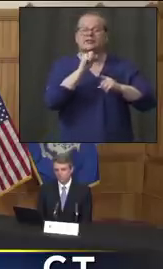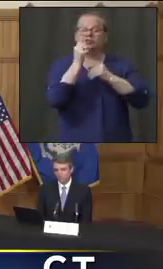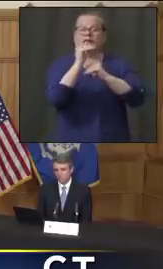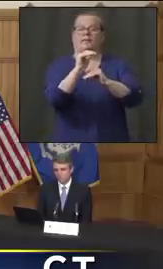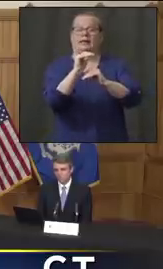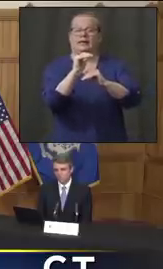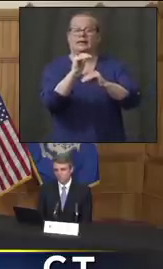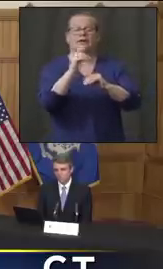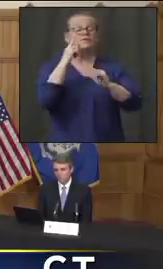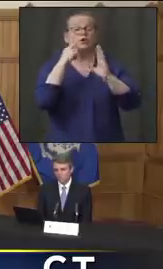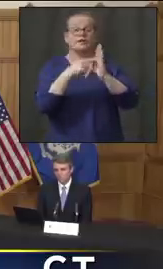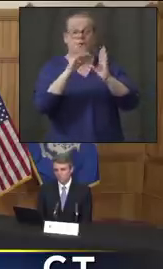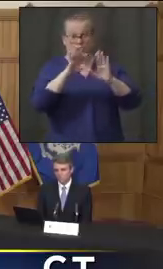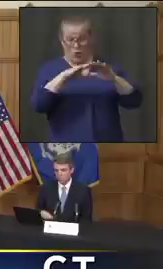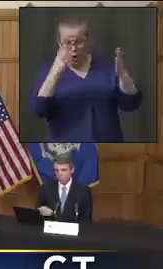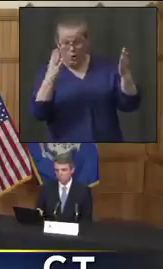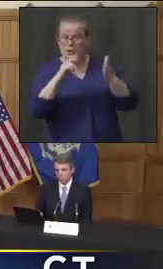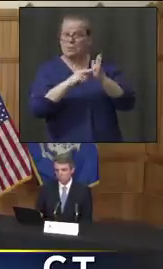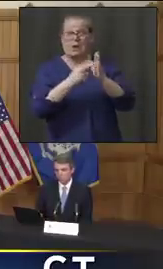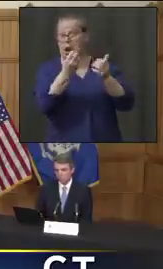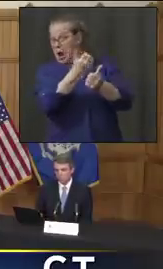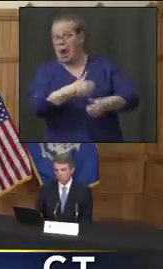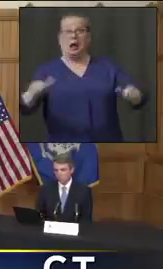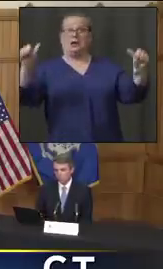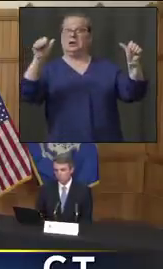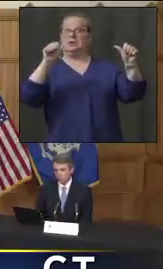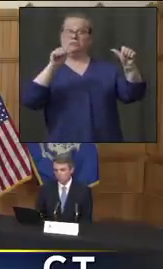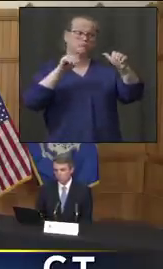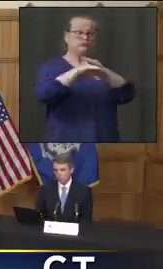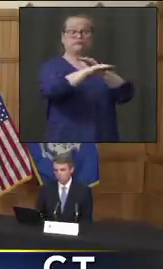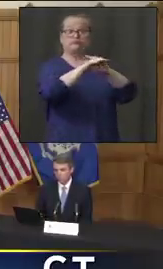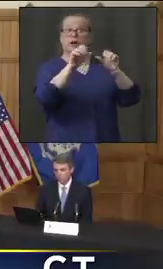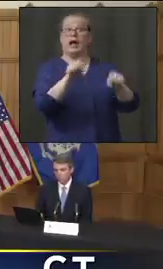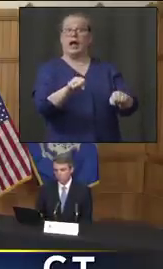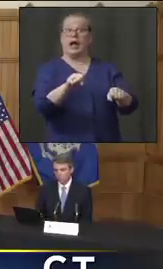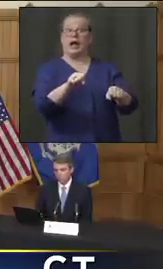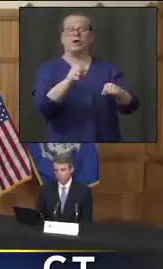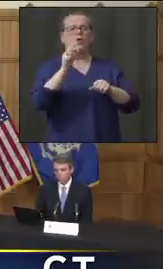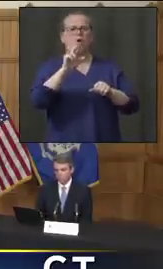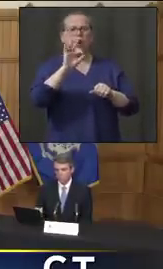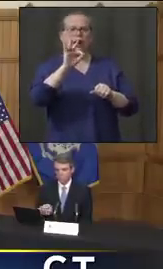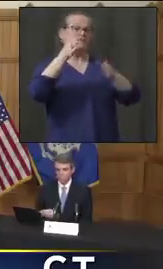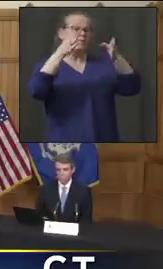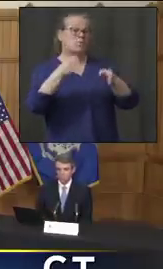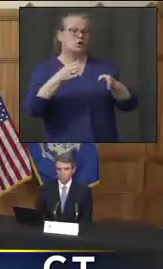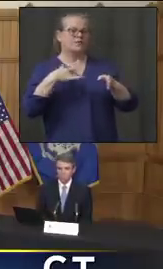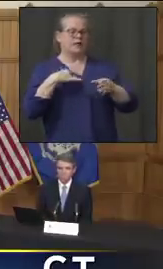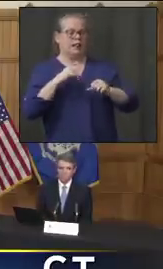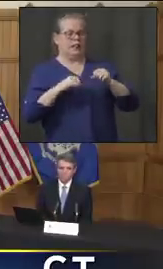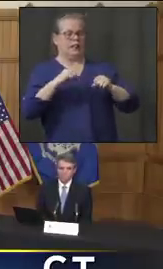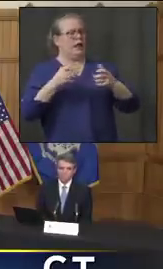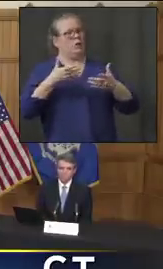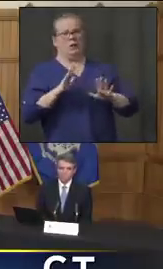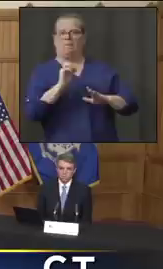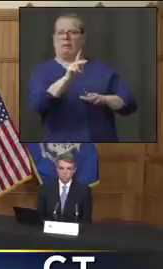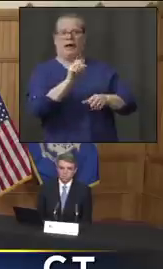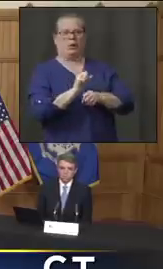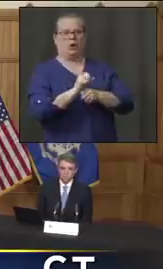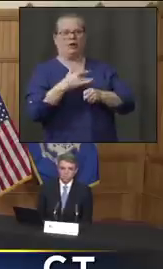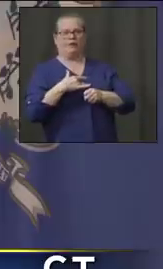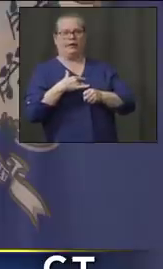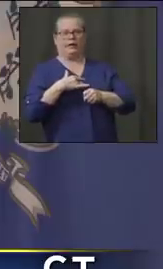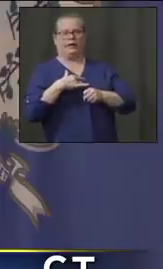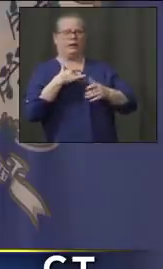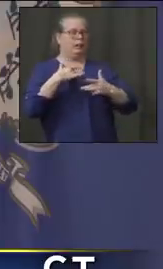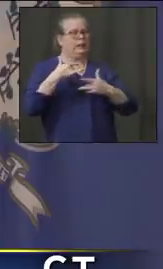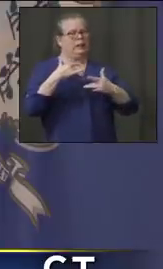any age is a little, I guess, a little hesitant to go back to work, is there any protection for them? I'll start, and